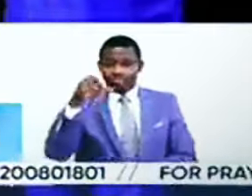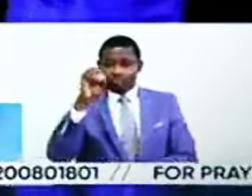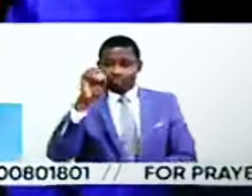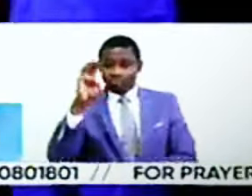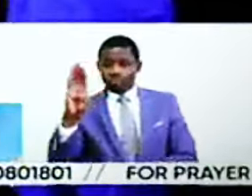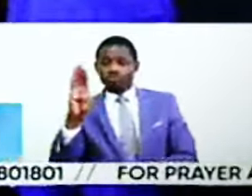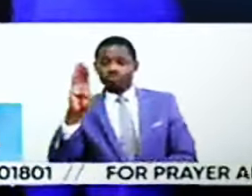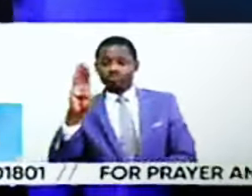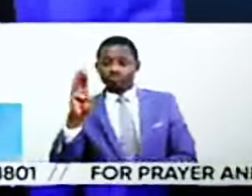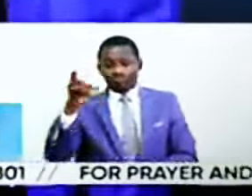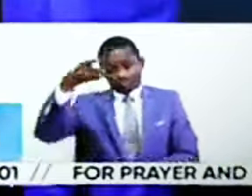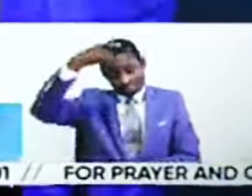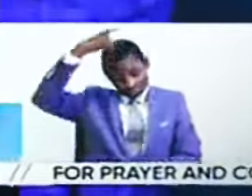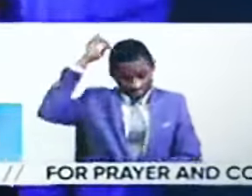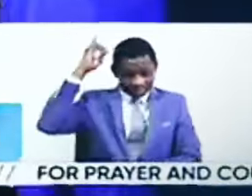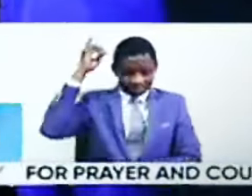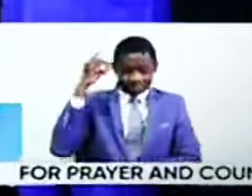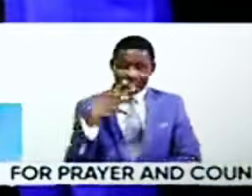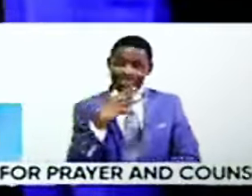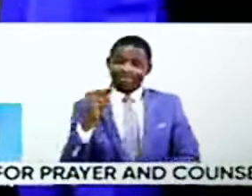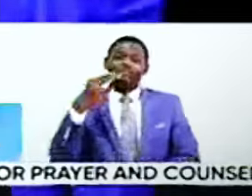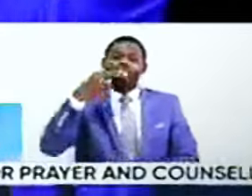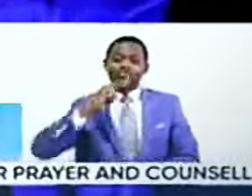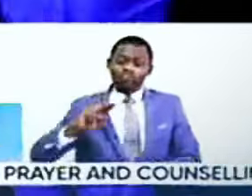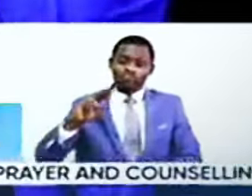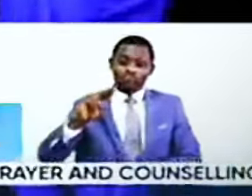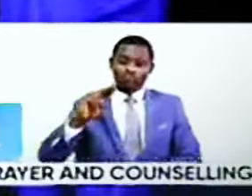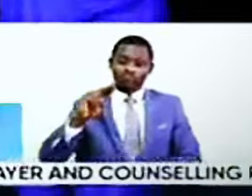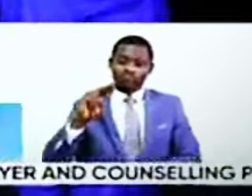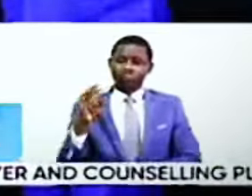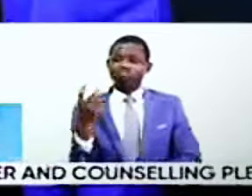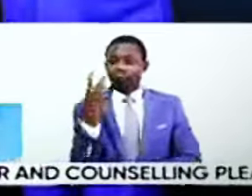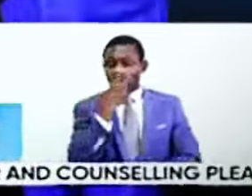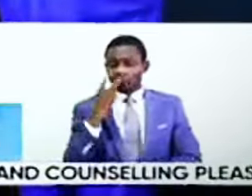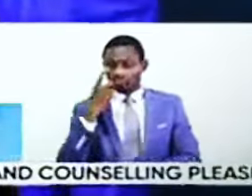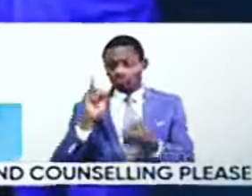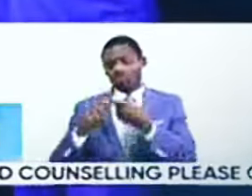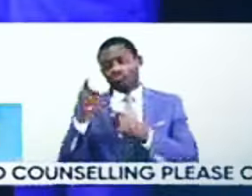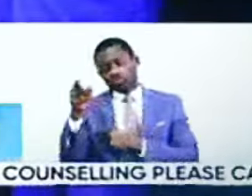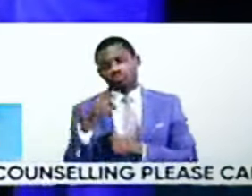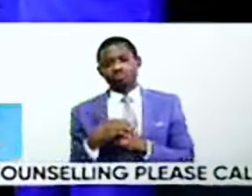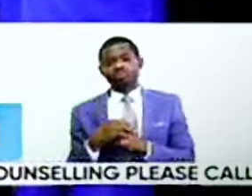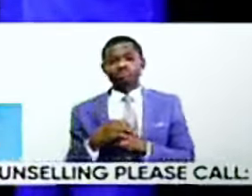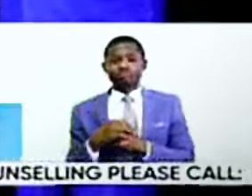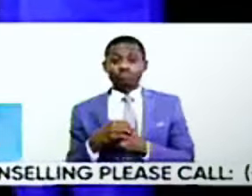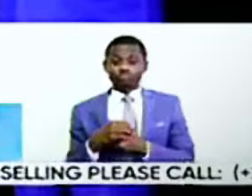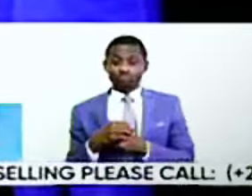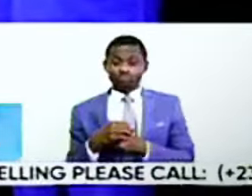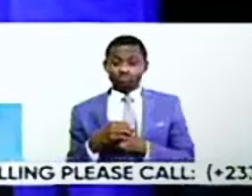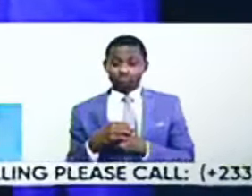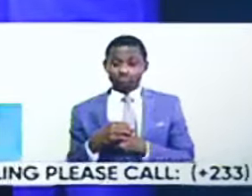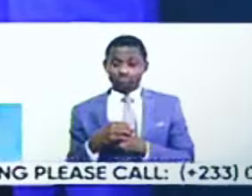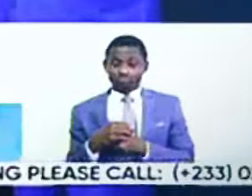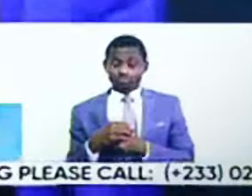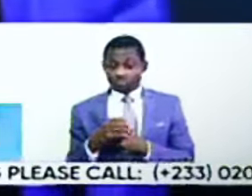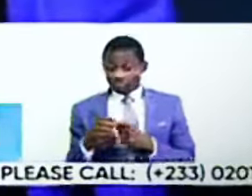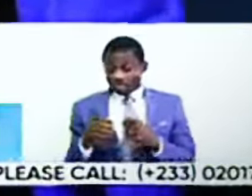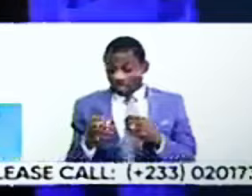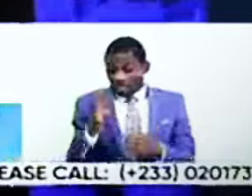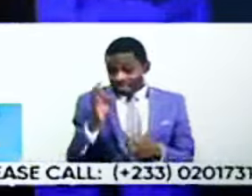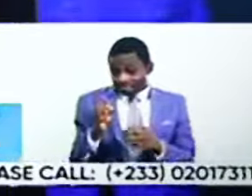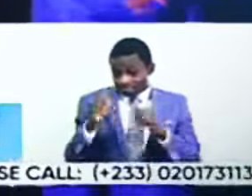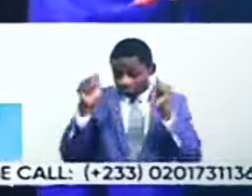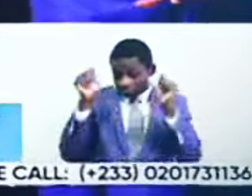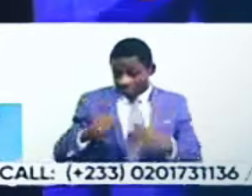Mahio. Daniel. Daniel and Noah, any Noah speak to you, any one kasa. Now, once you block the sinful nature, it